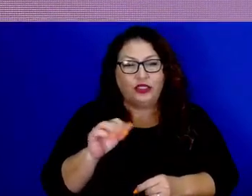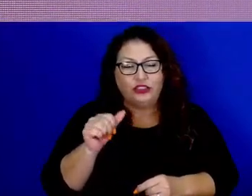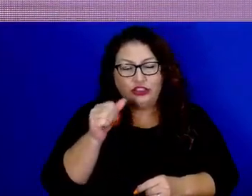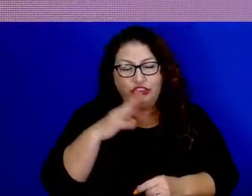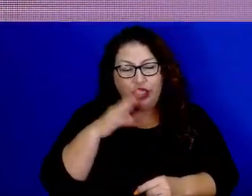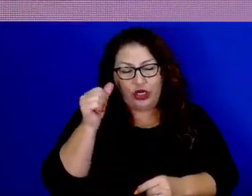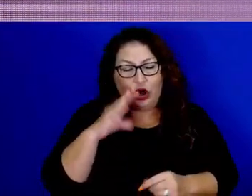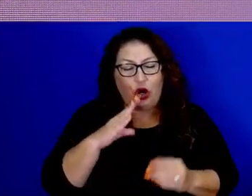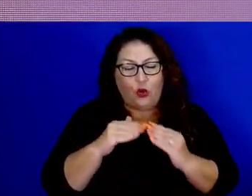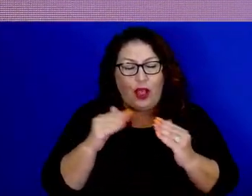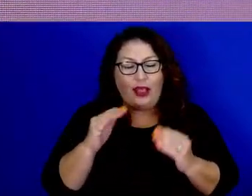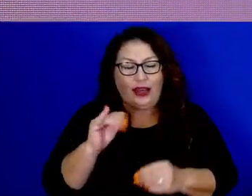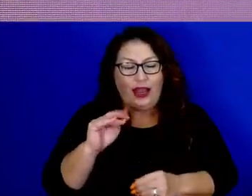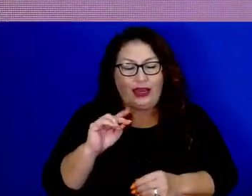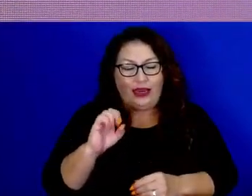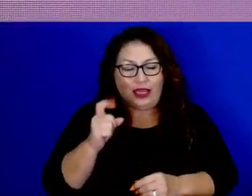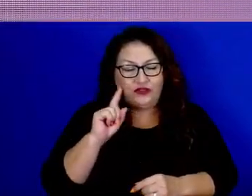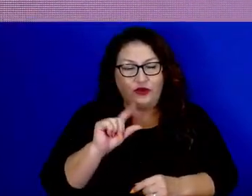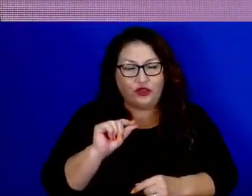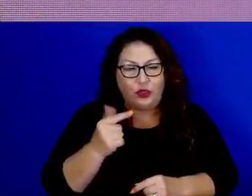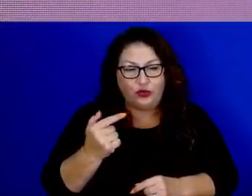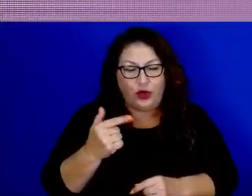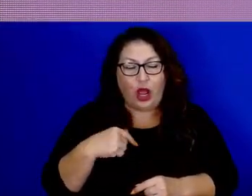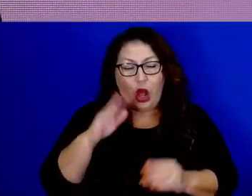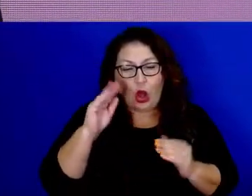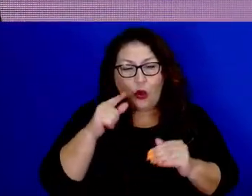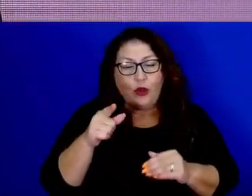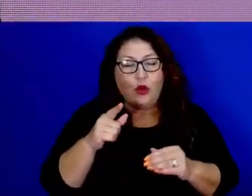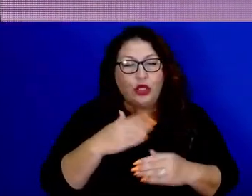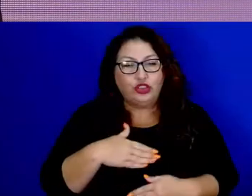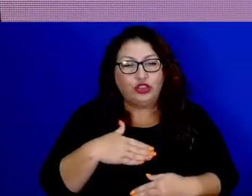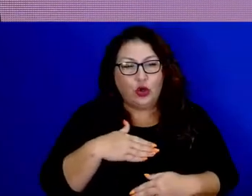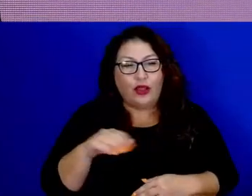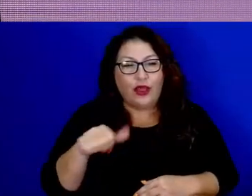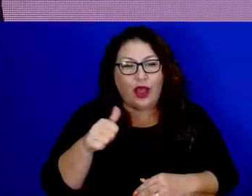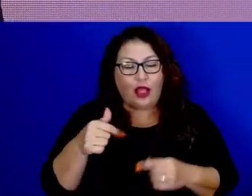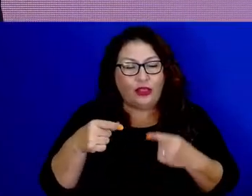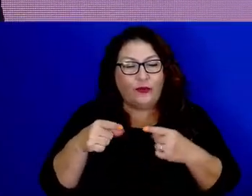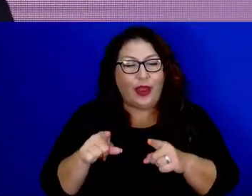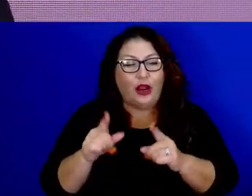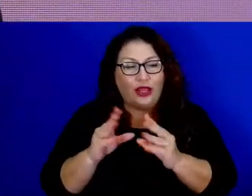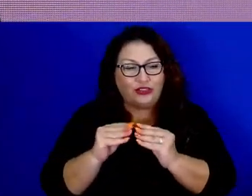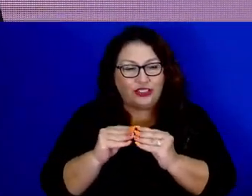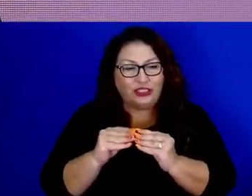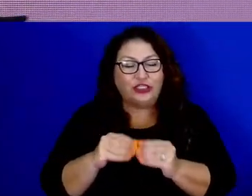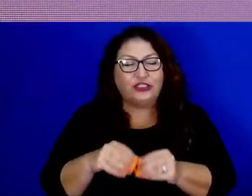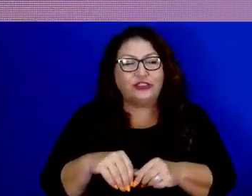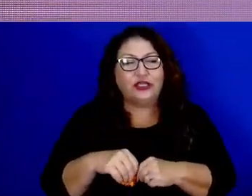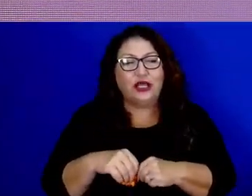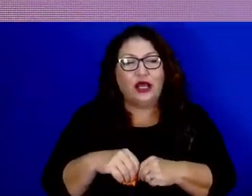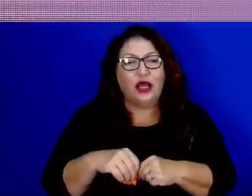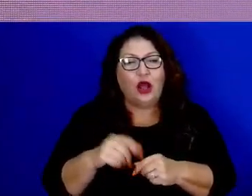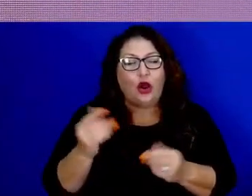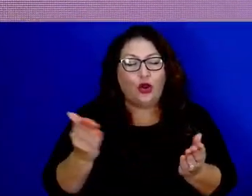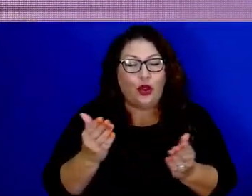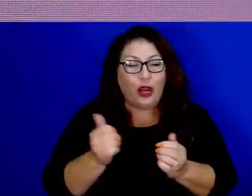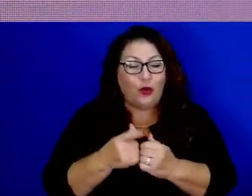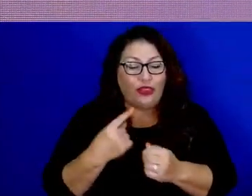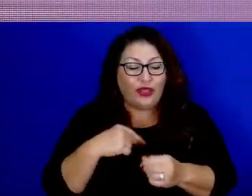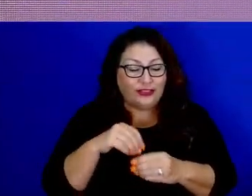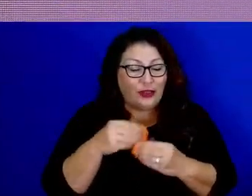parallel sessions that were hosted by Raza and Alexandrina from Vilnius, or if you were here with us in the room. We are now going to